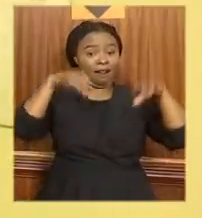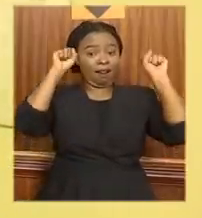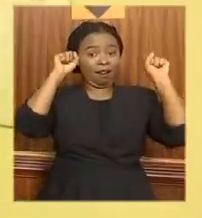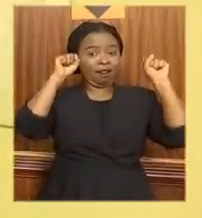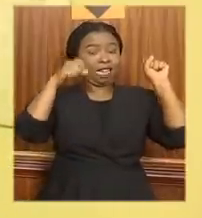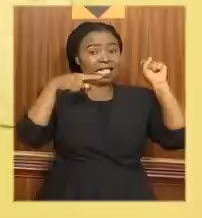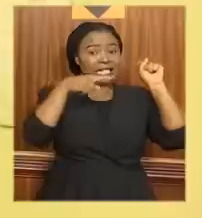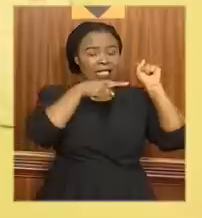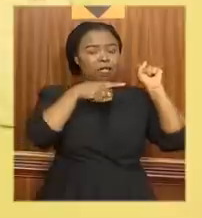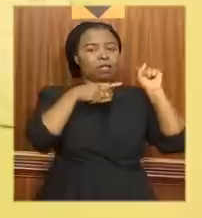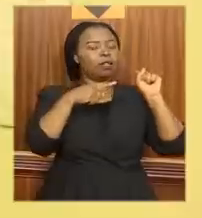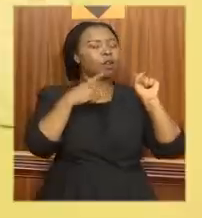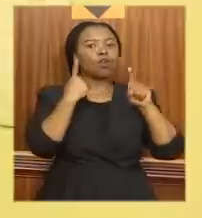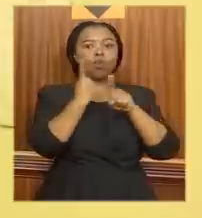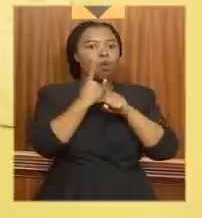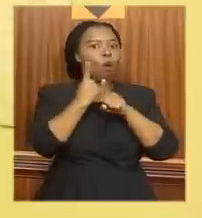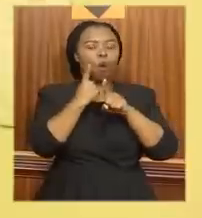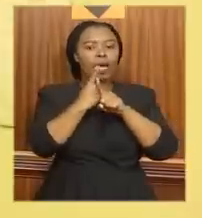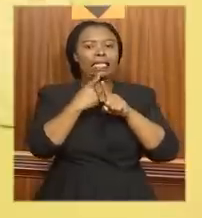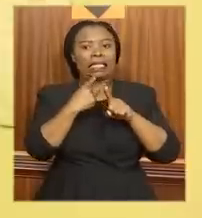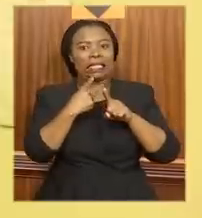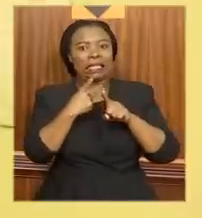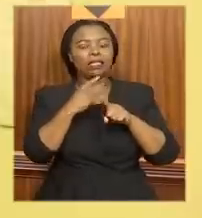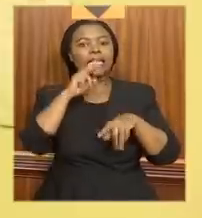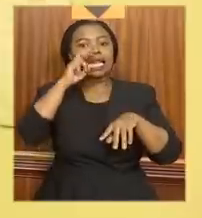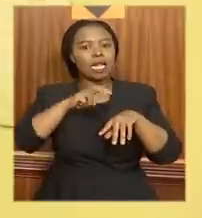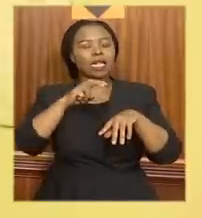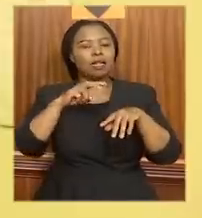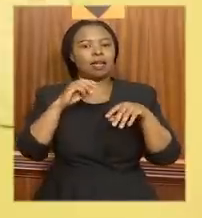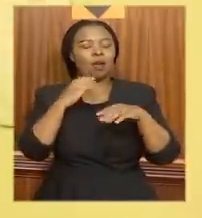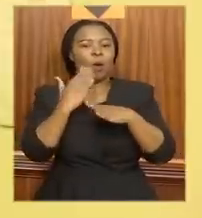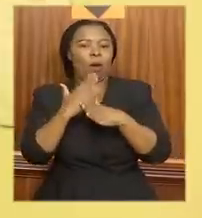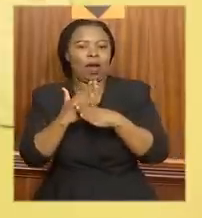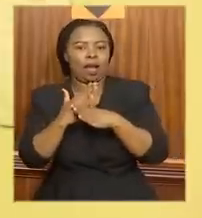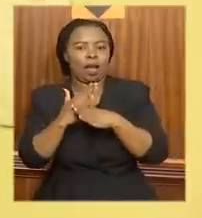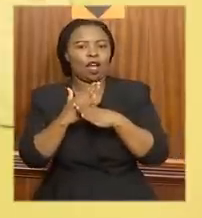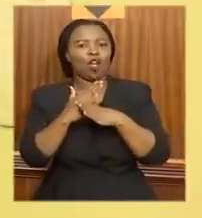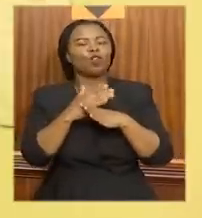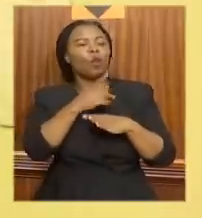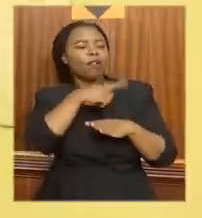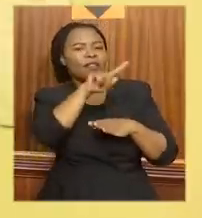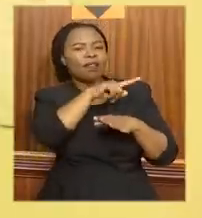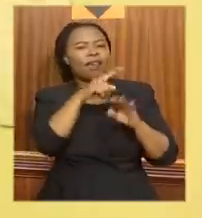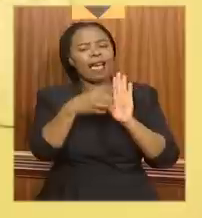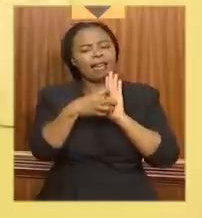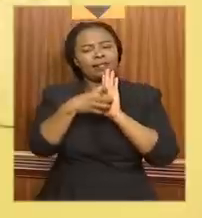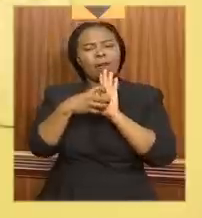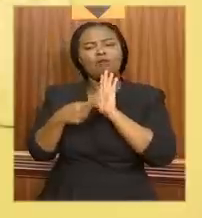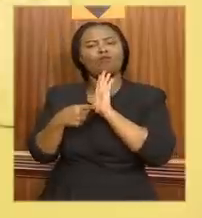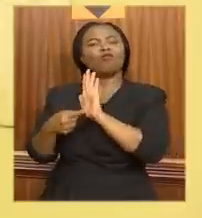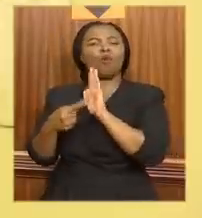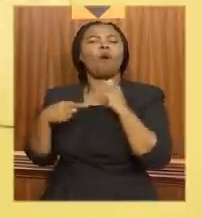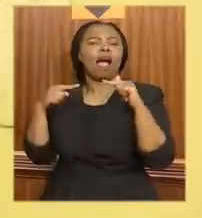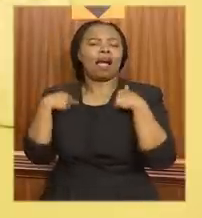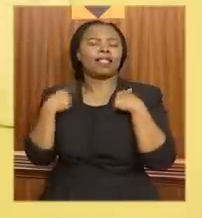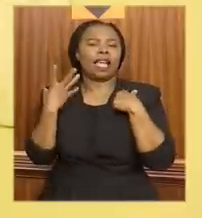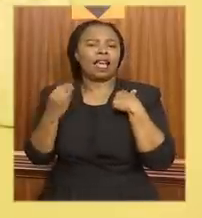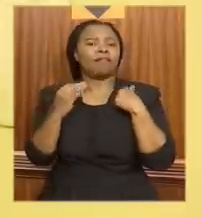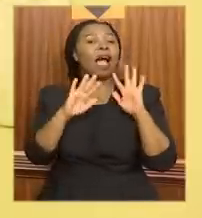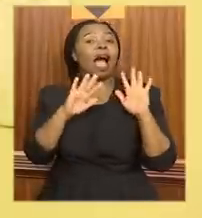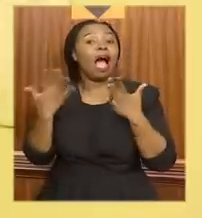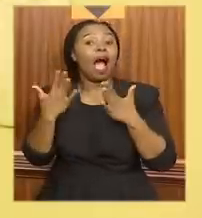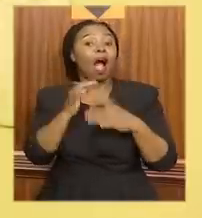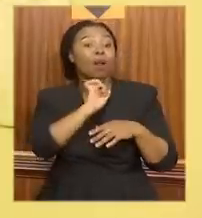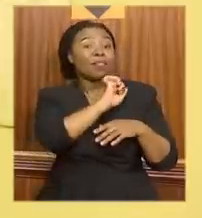be usually troubled. They do set a good example for all of us in terms of their